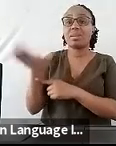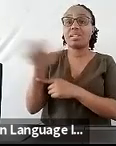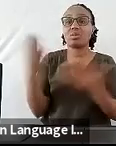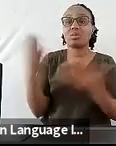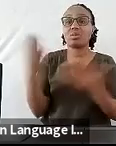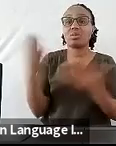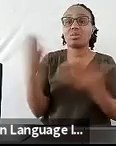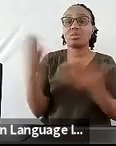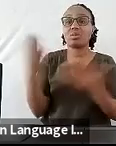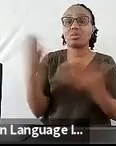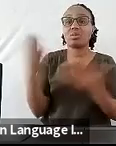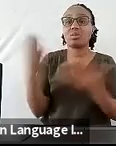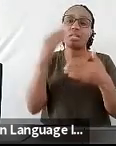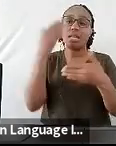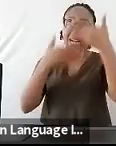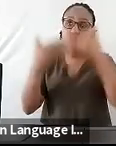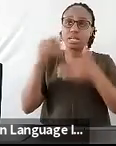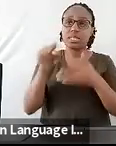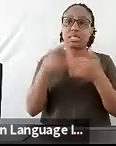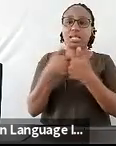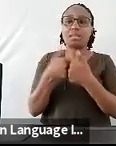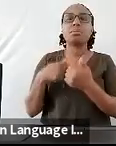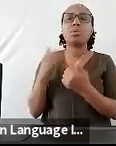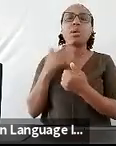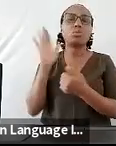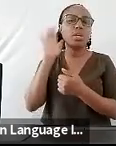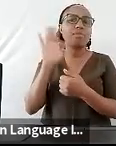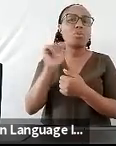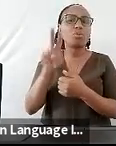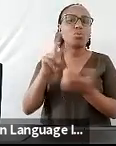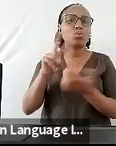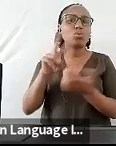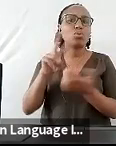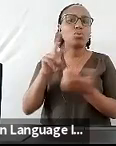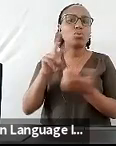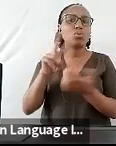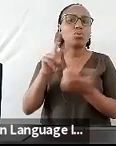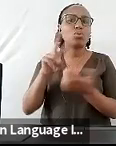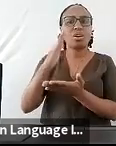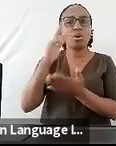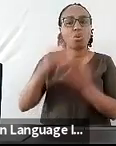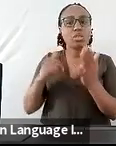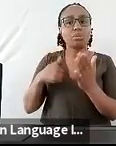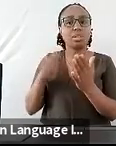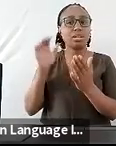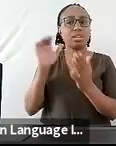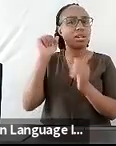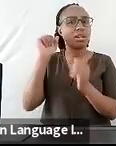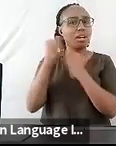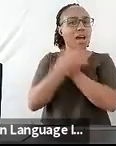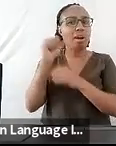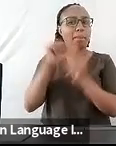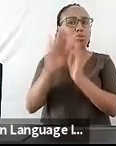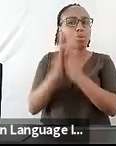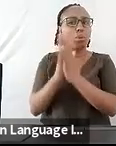you about visas, including, because what I loved about your book was it was essays, but it was also the history. So I'd love to hear from you what the history